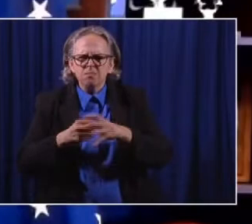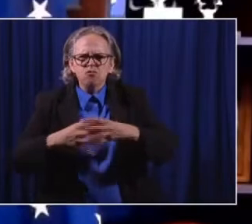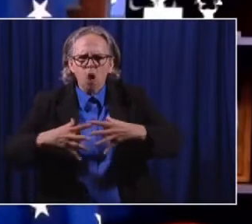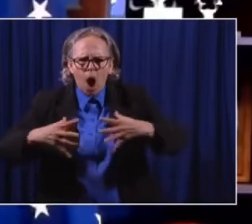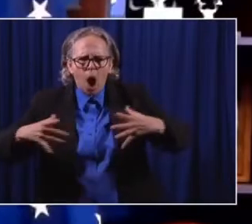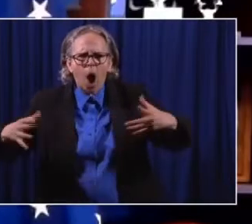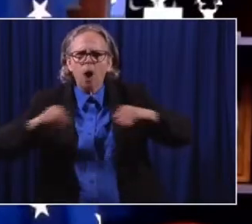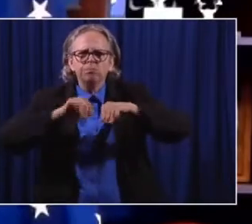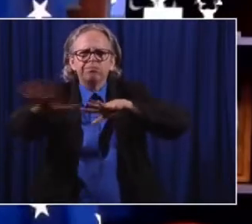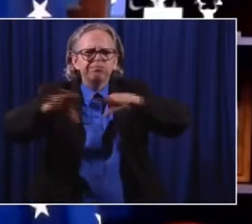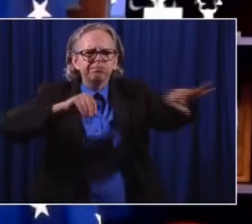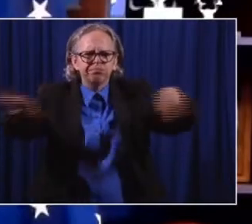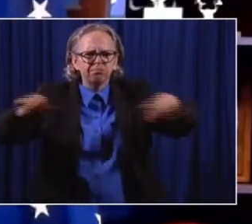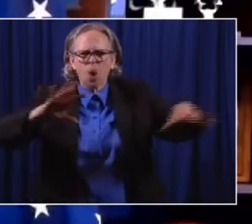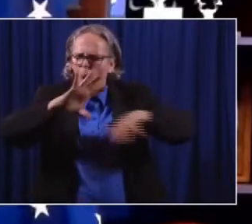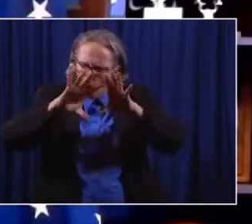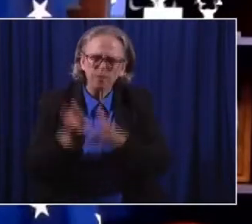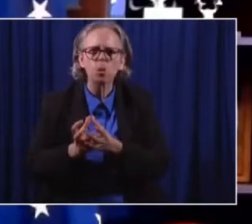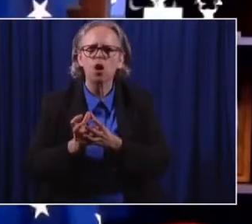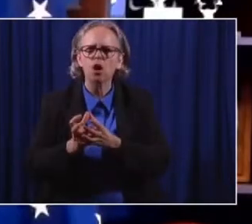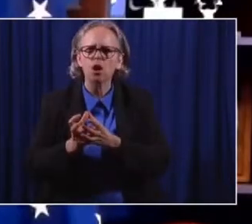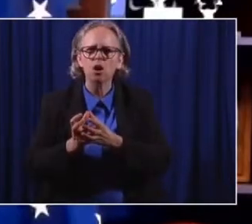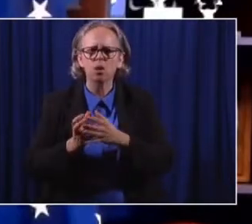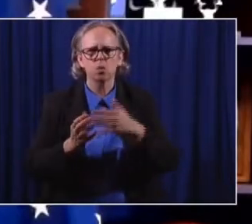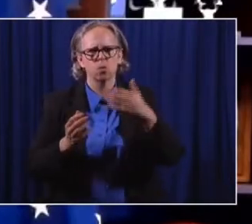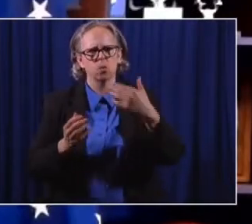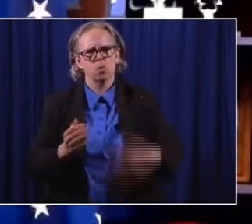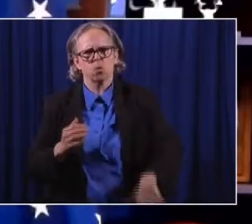business. And I mentioned